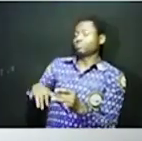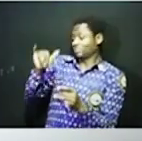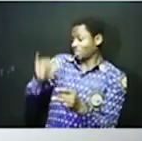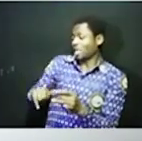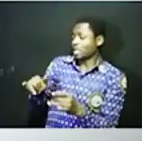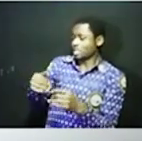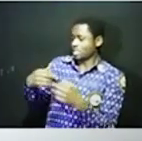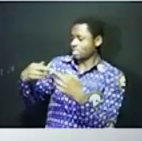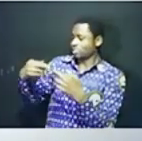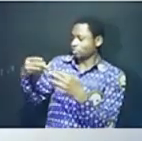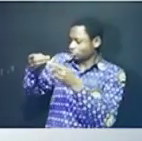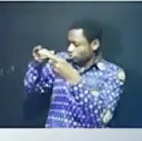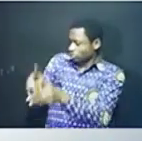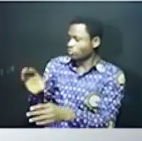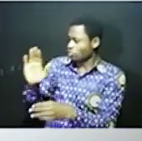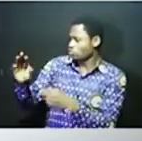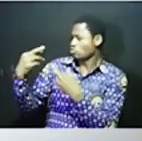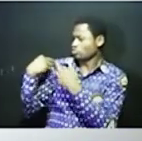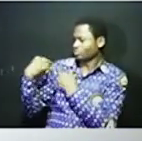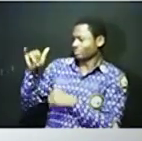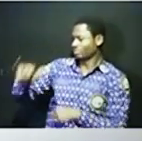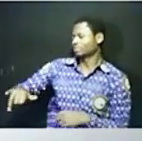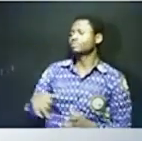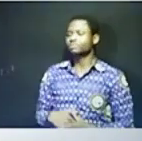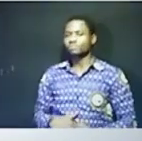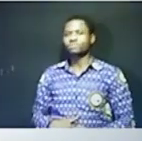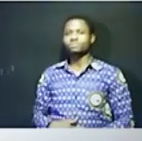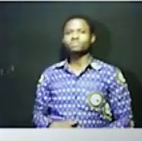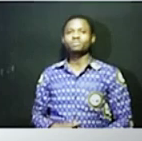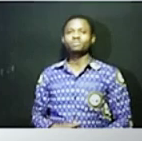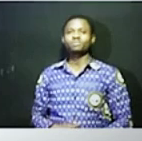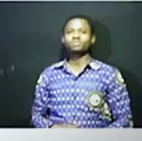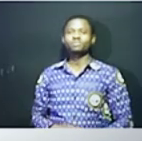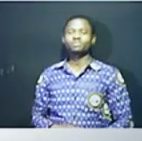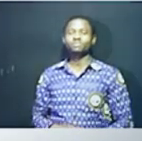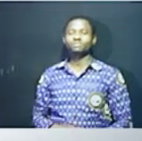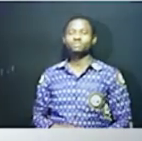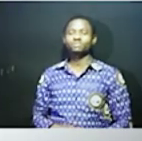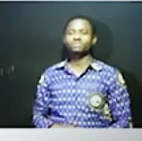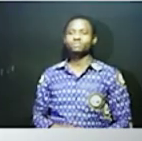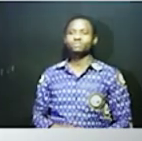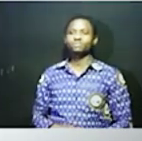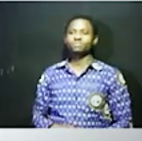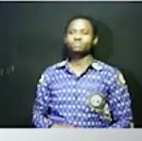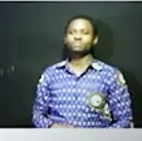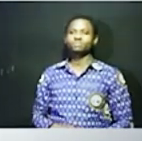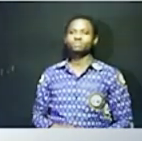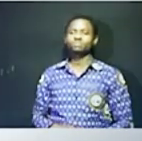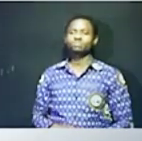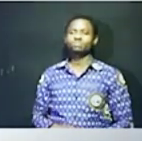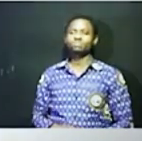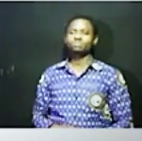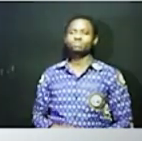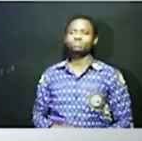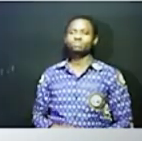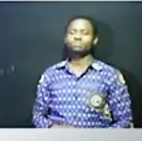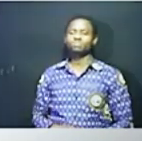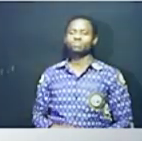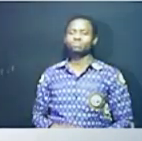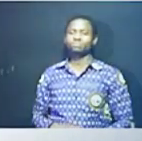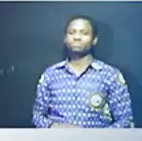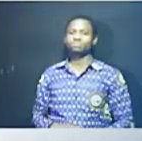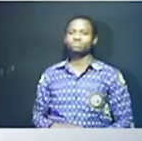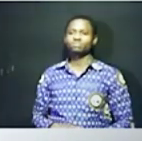I titre pan, said, obey a Christo, a dancier, and as obey a dancer for Edia Mania, Trono, Aka, Abem, a wo